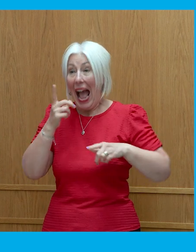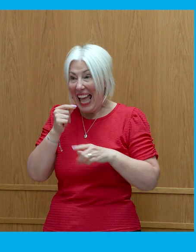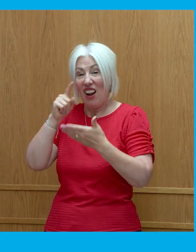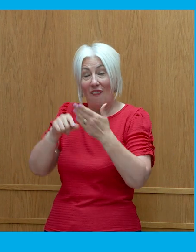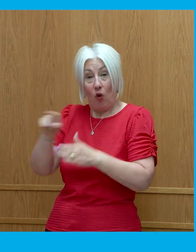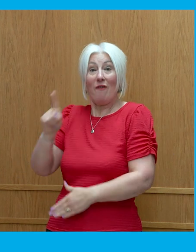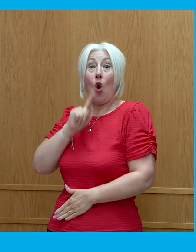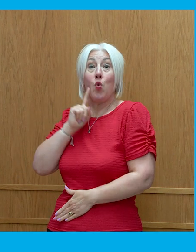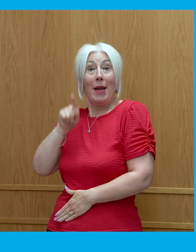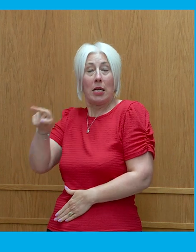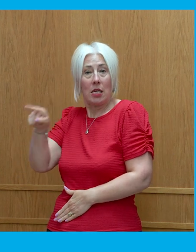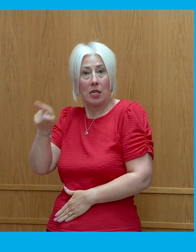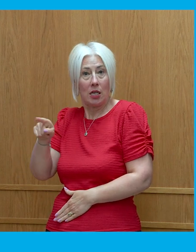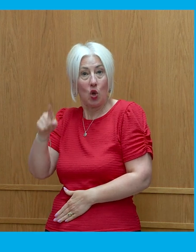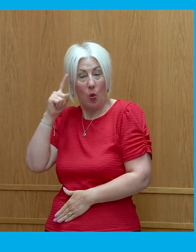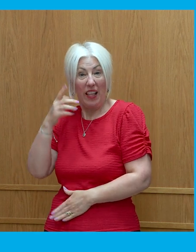Shall we take a couple of questions